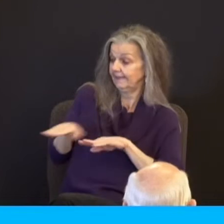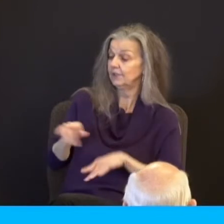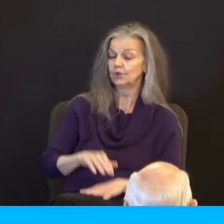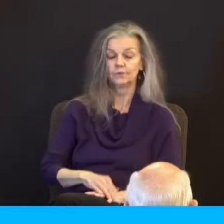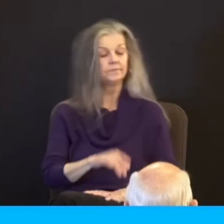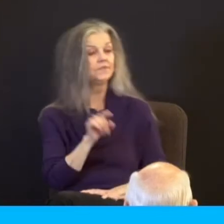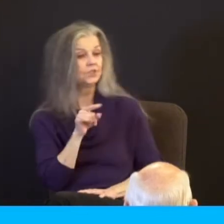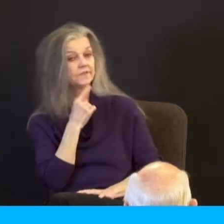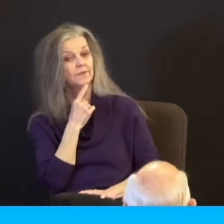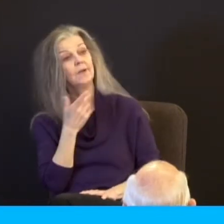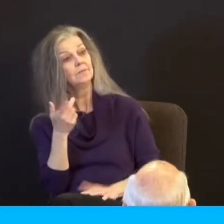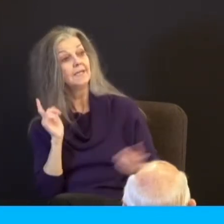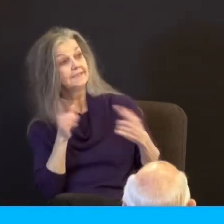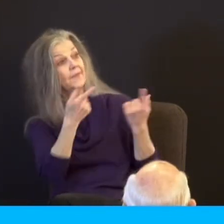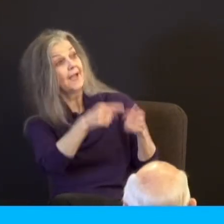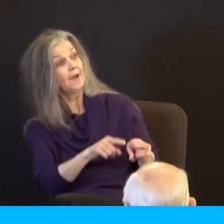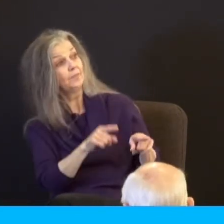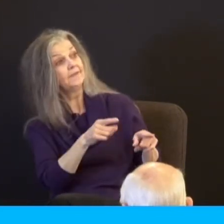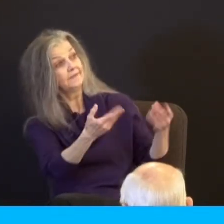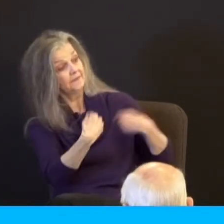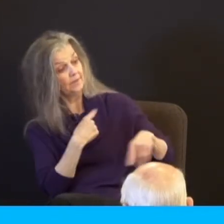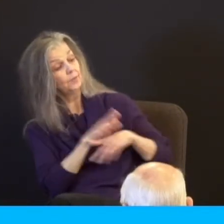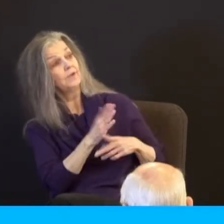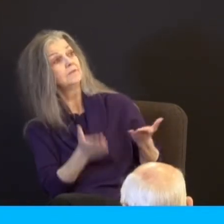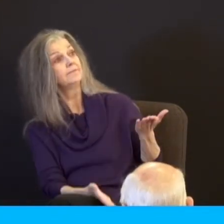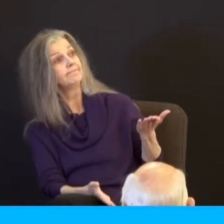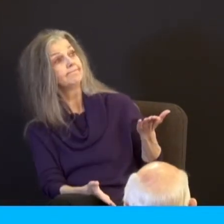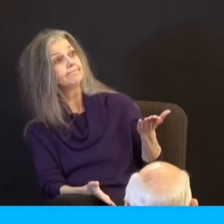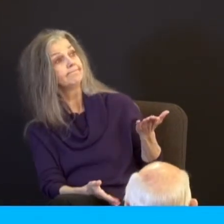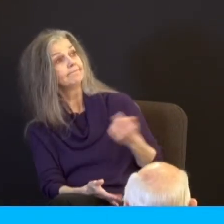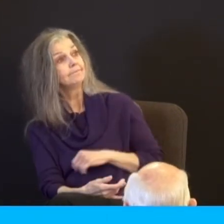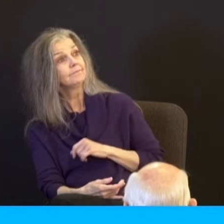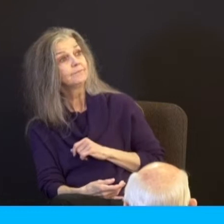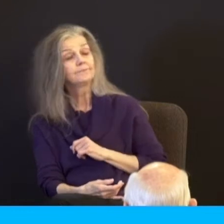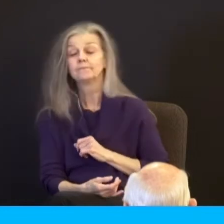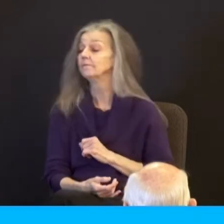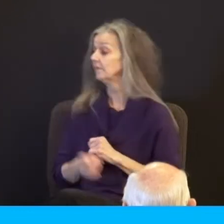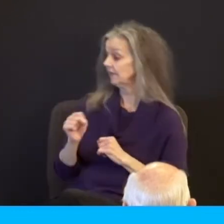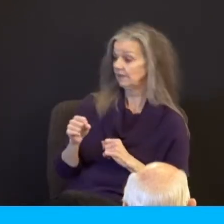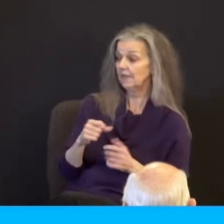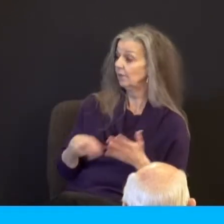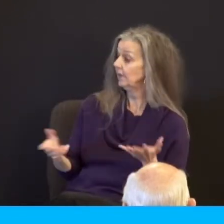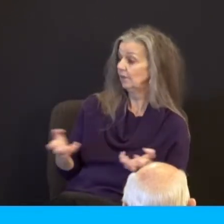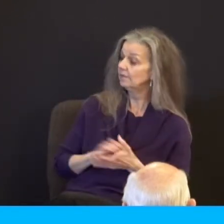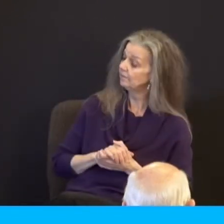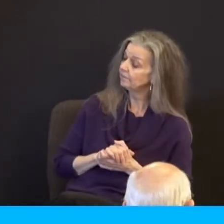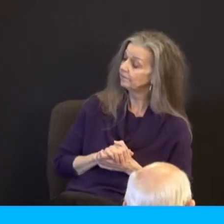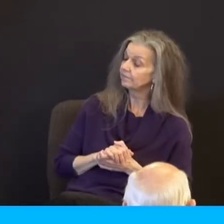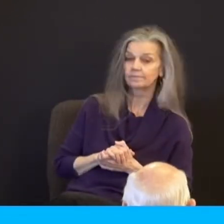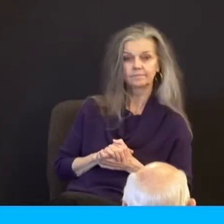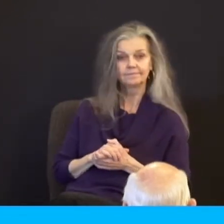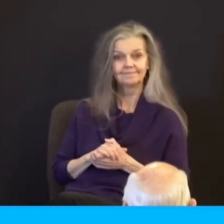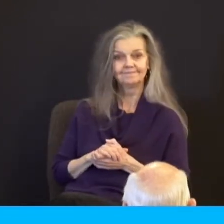And she said, "Well, till that happens, wilt thou give me a pledge till thou send it?" And he said, "Well, what pledge shall I give thee?" I mean,